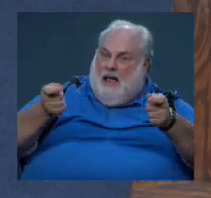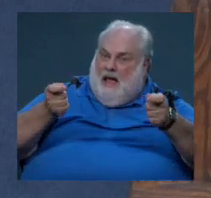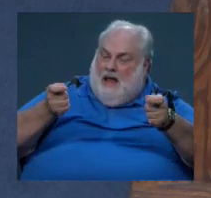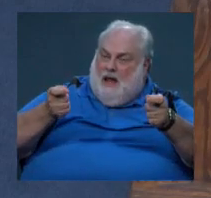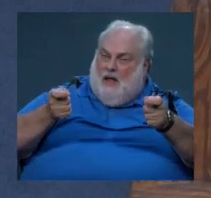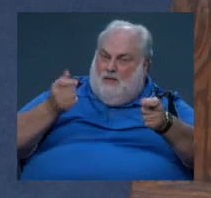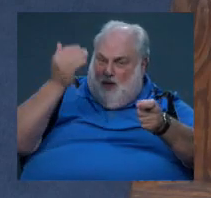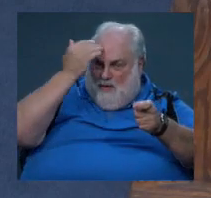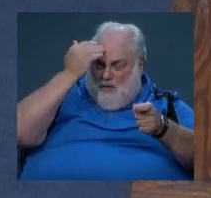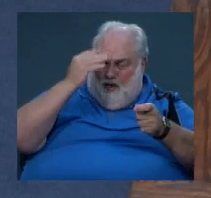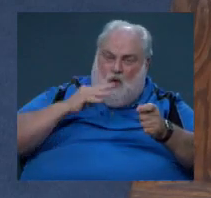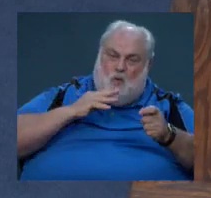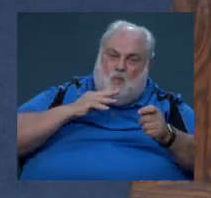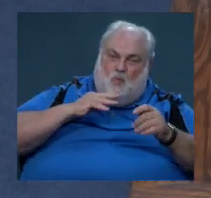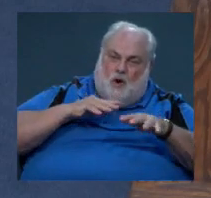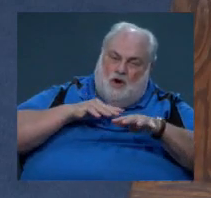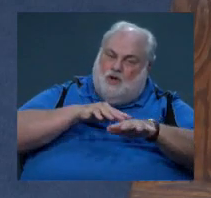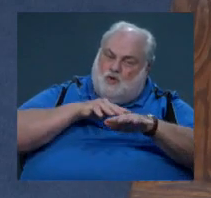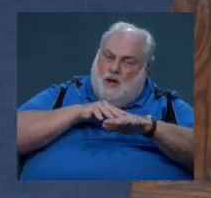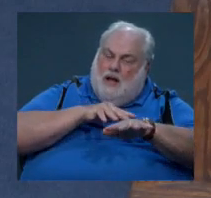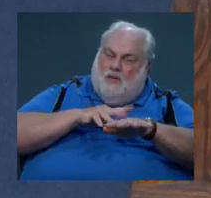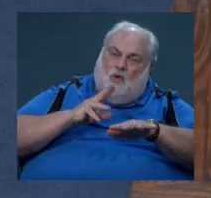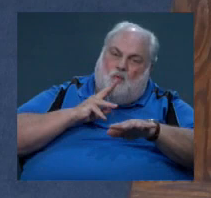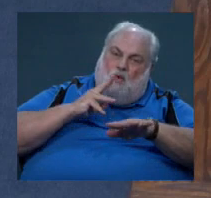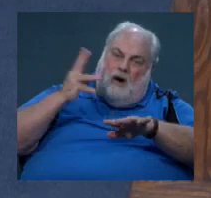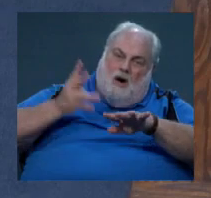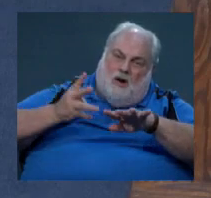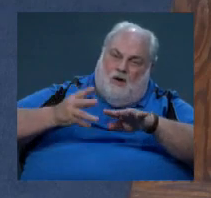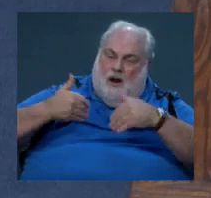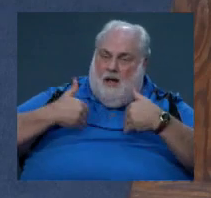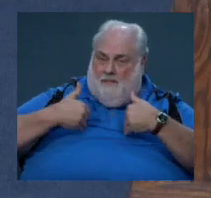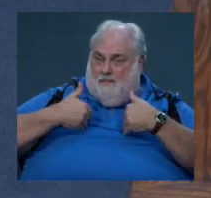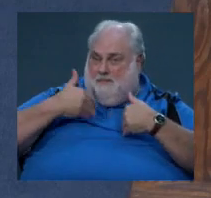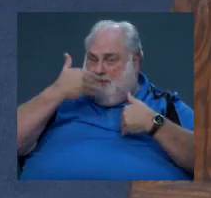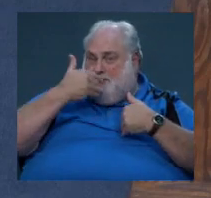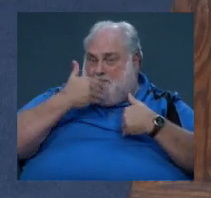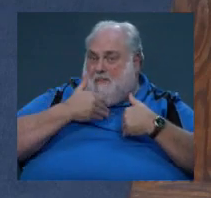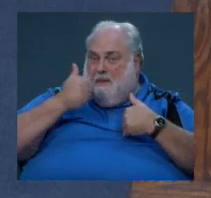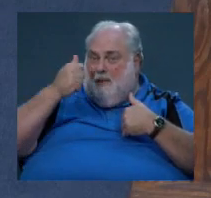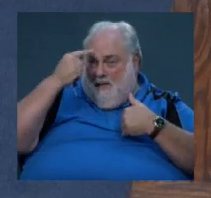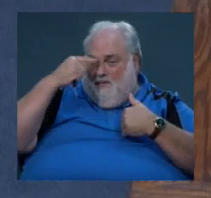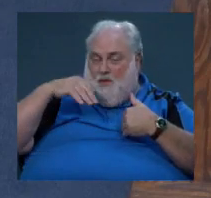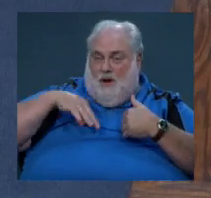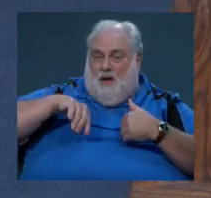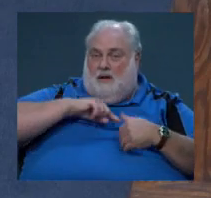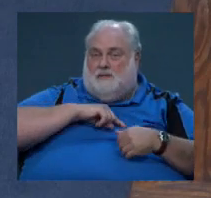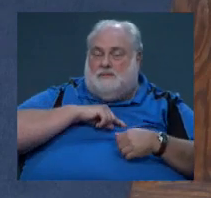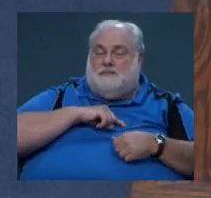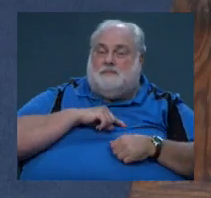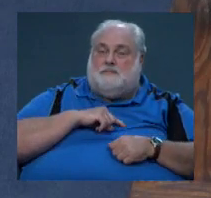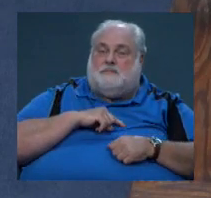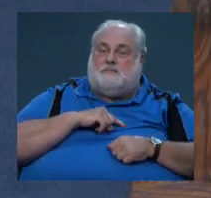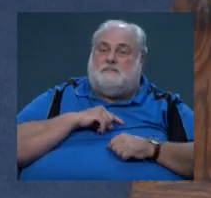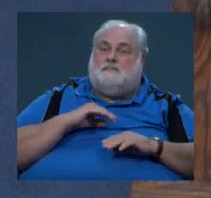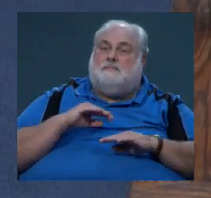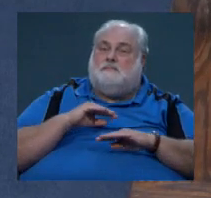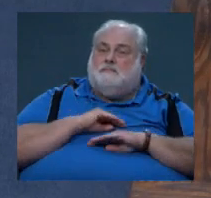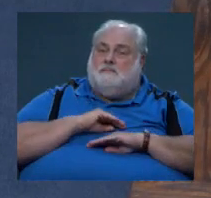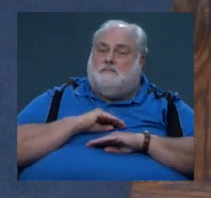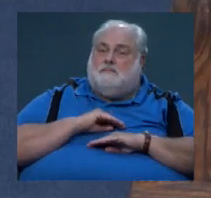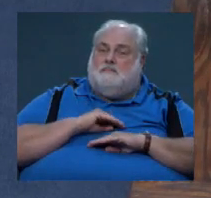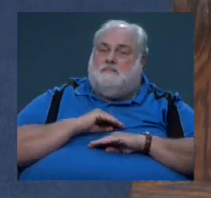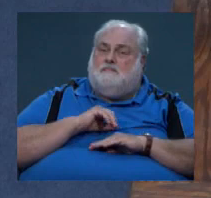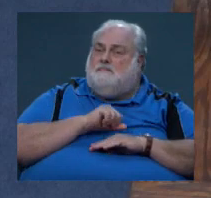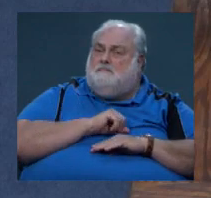the drainage, the water, they have our best interest. And I've met the requirements. Staff don't